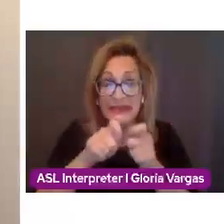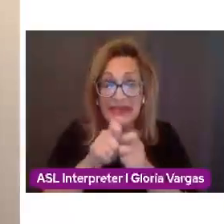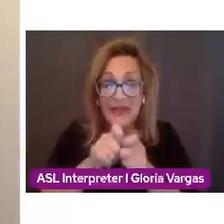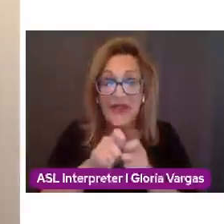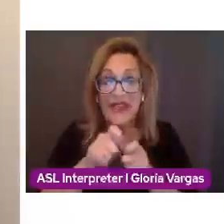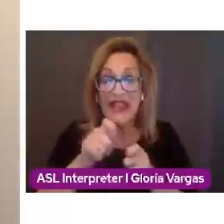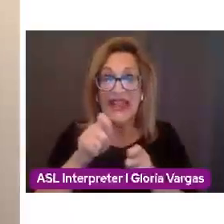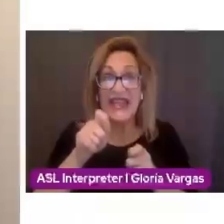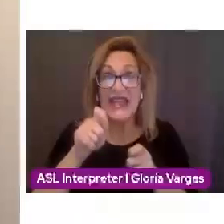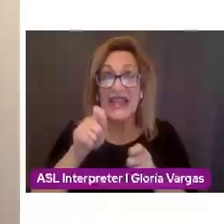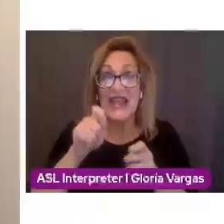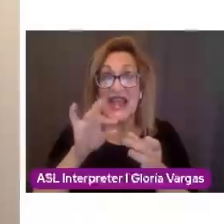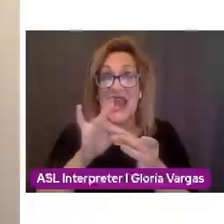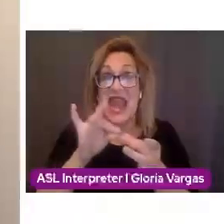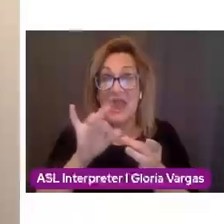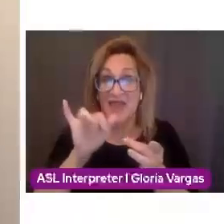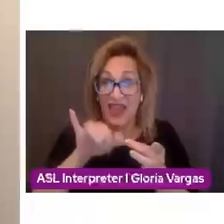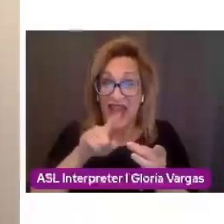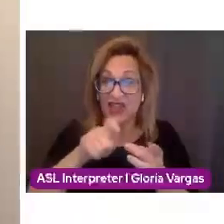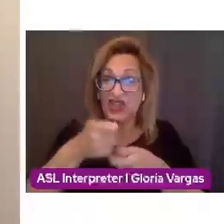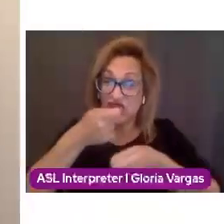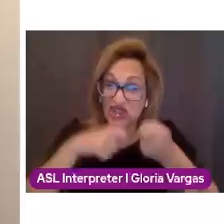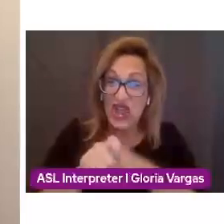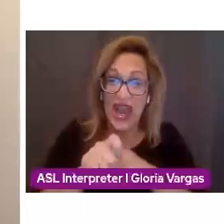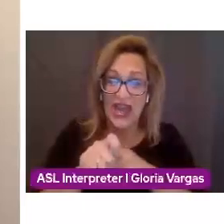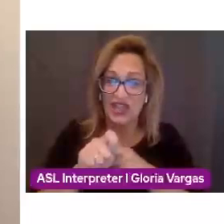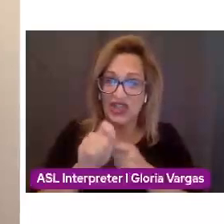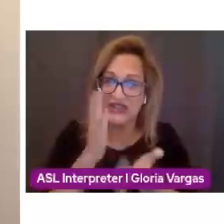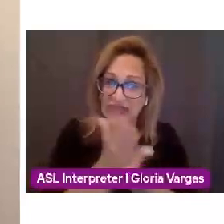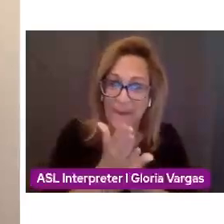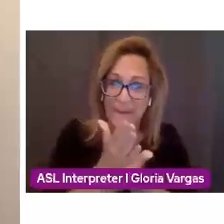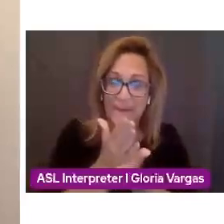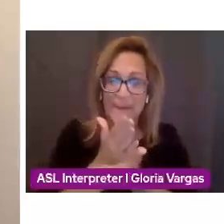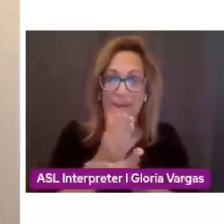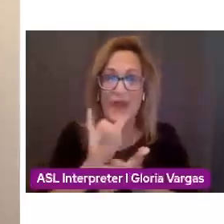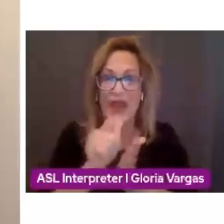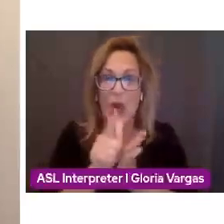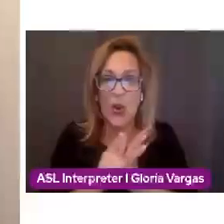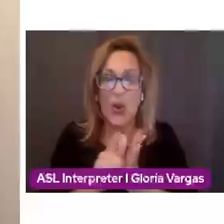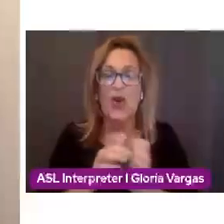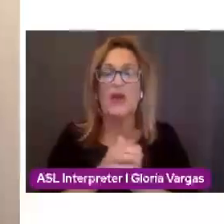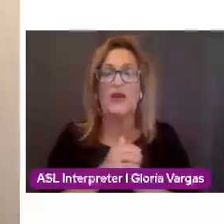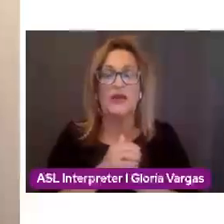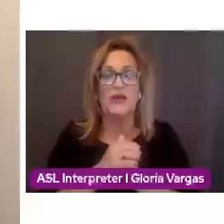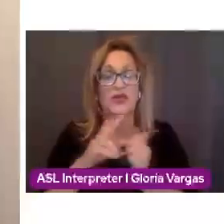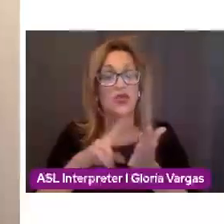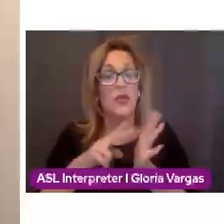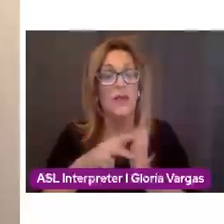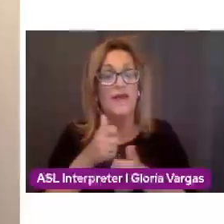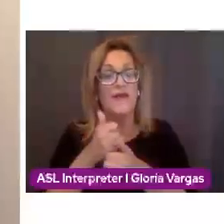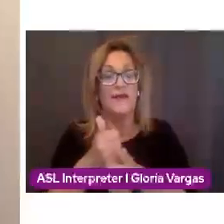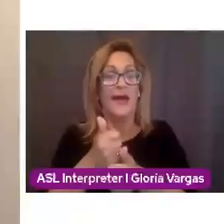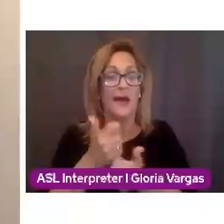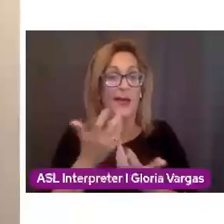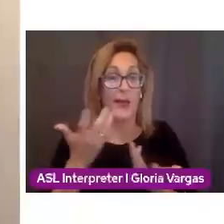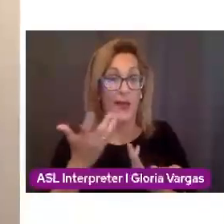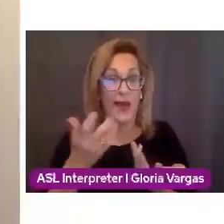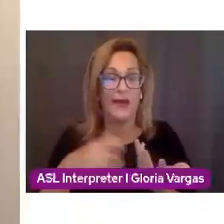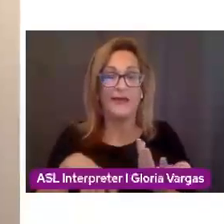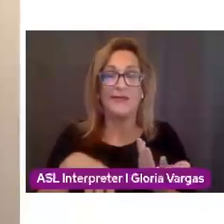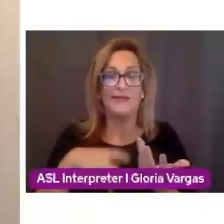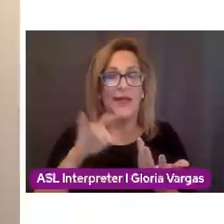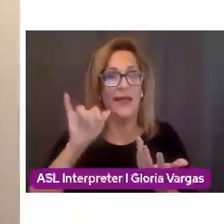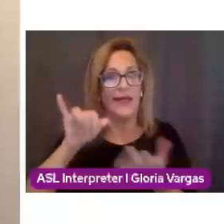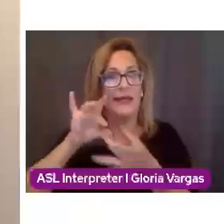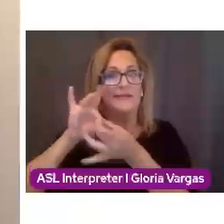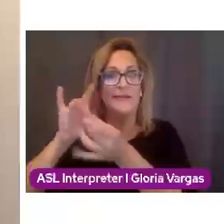be overturned. And that is also on the basis, in part, of overturning Roe